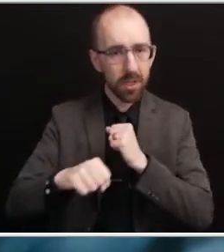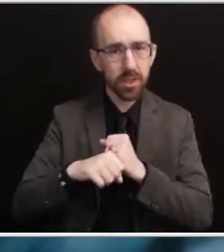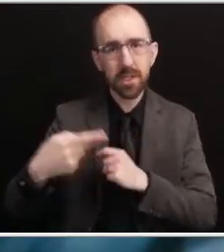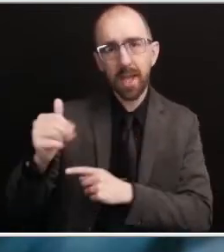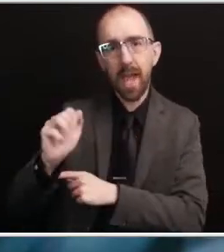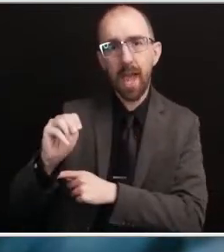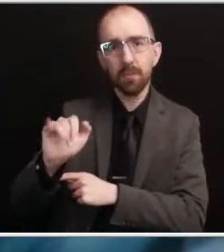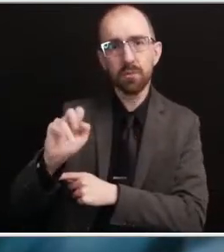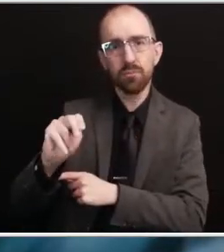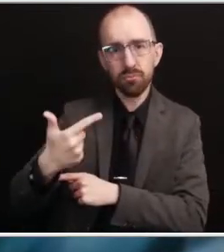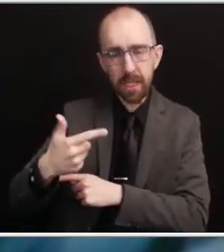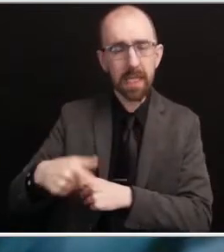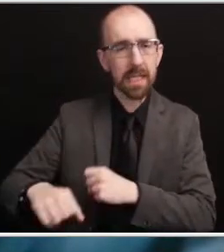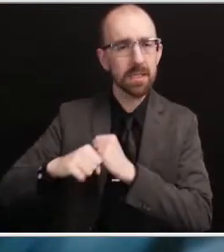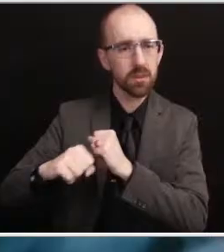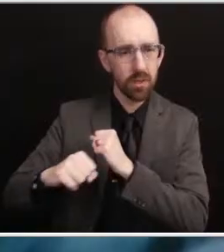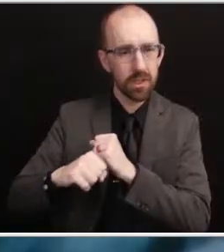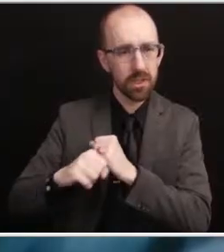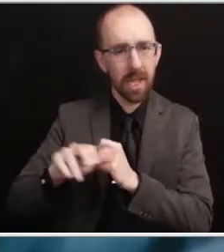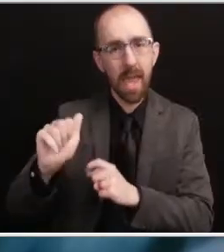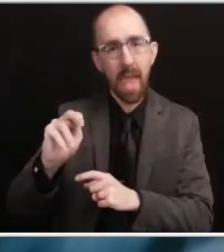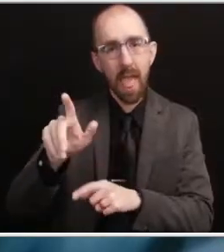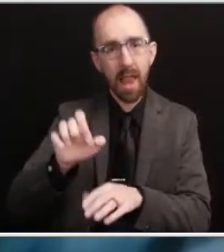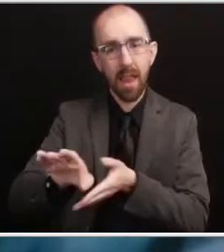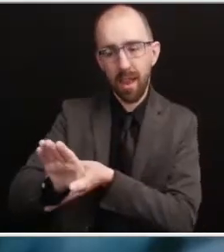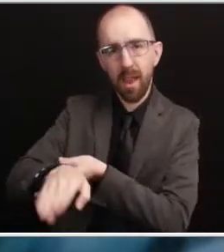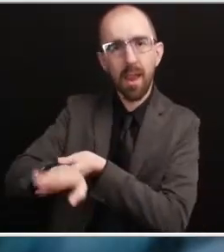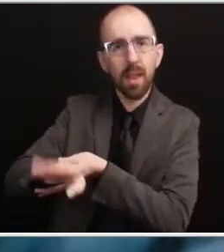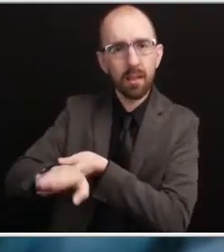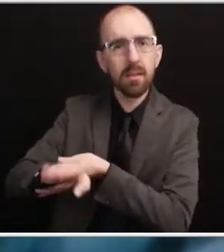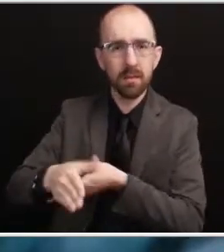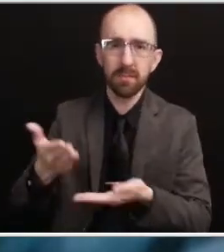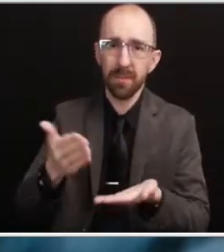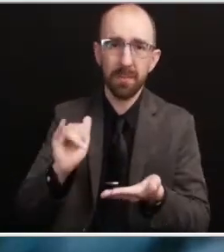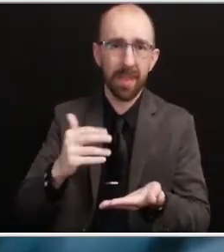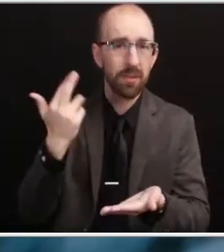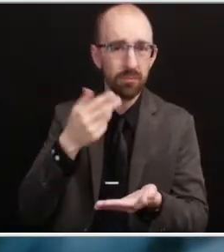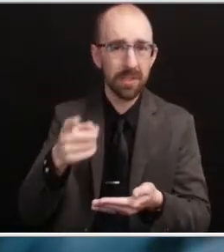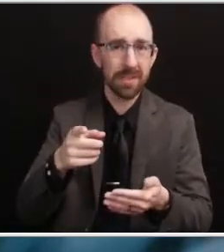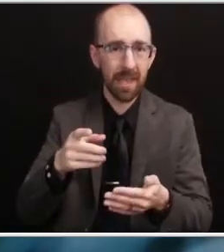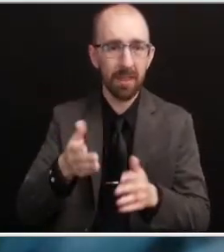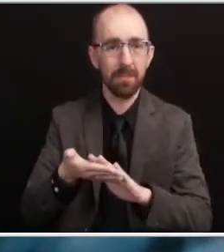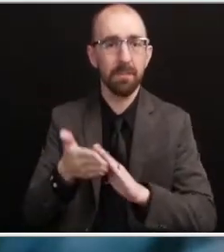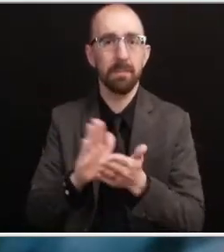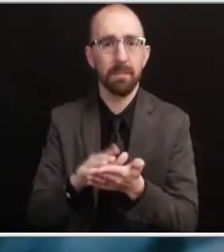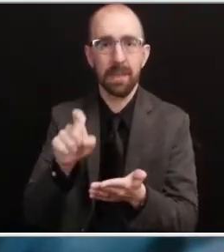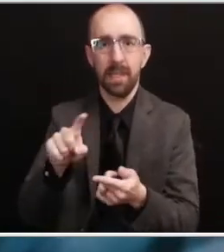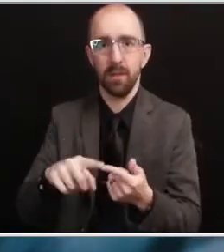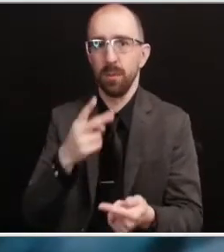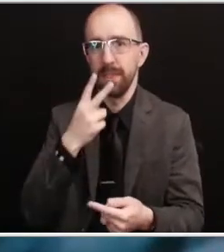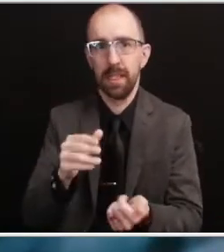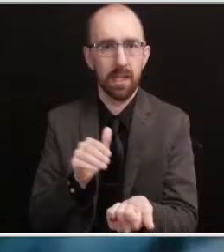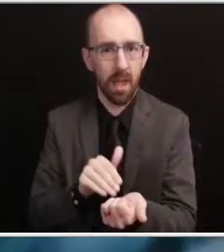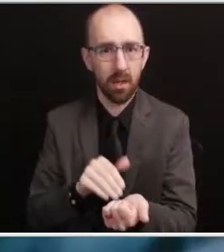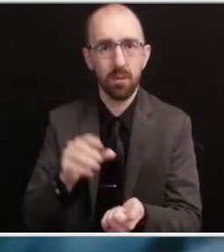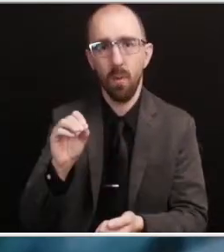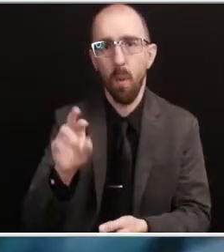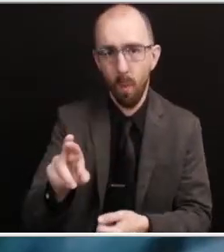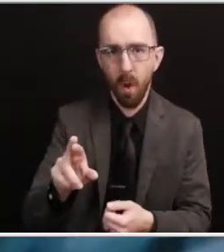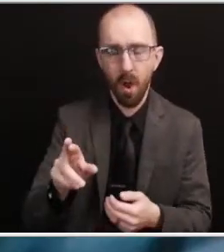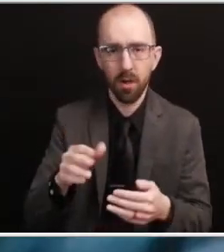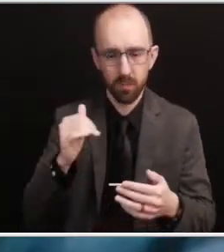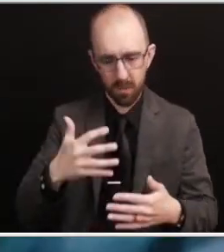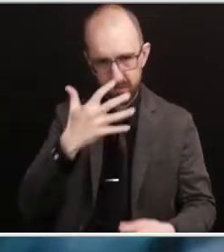dorsiflexion, because that's maybe some of the reason that they ended up needing to see Dr. Key or getting in the OR. So